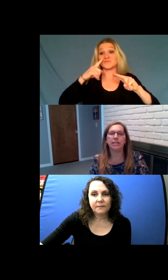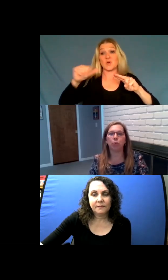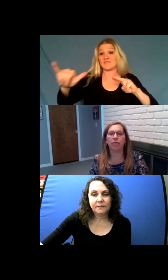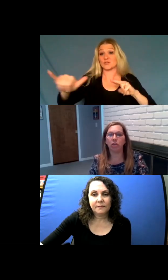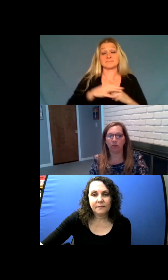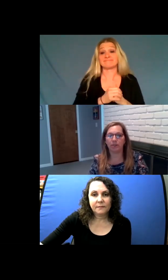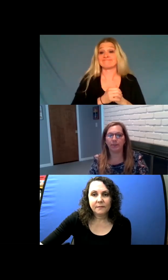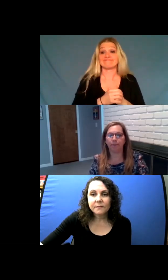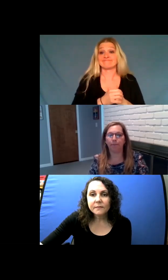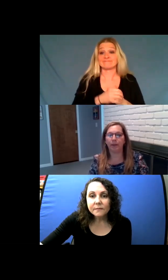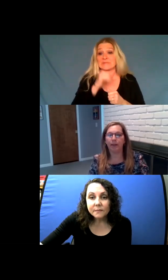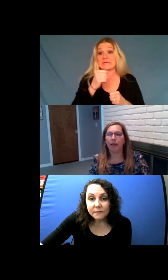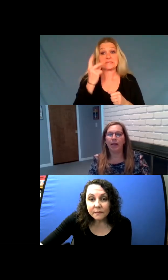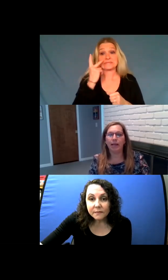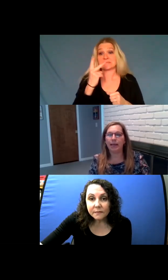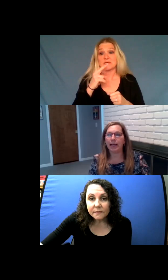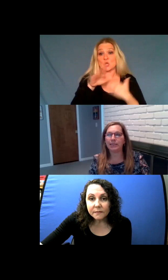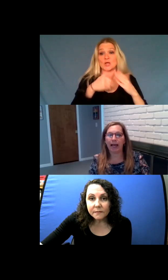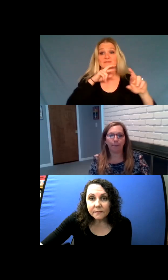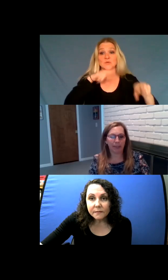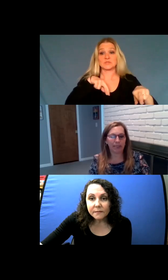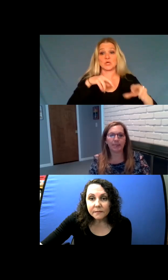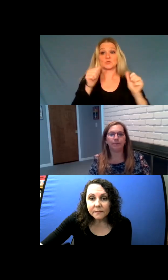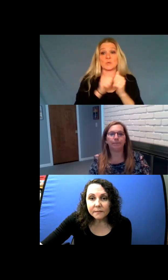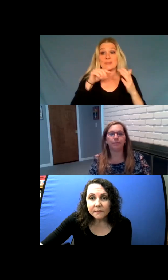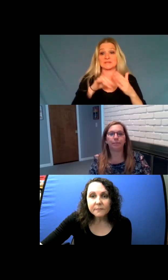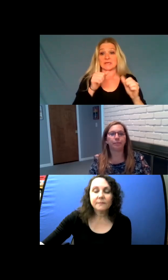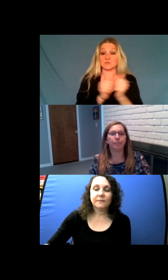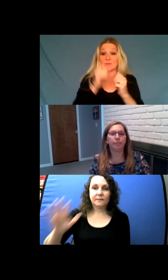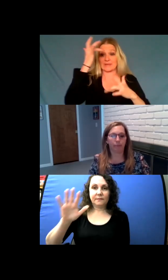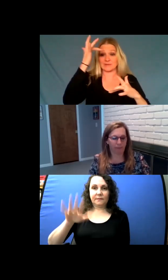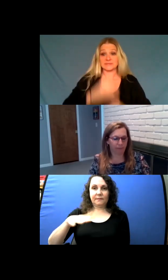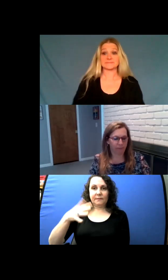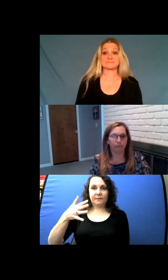in studies with adults. Next slide, please.